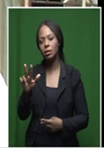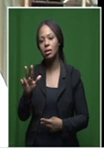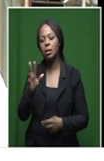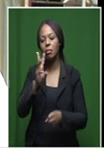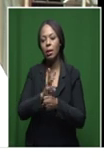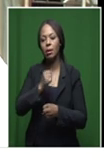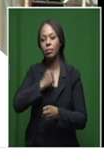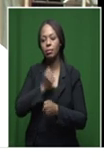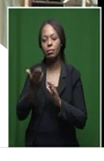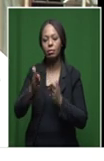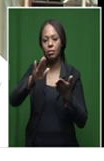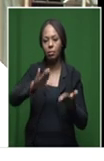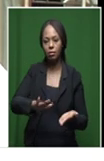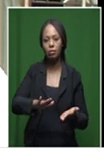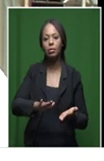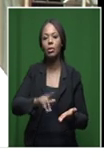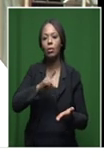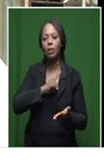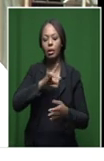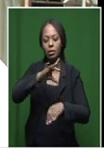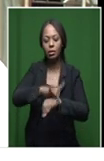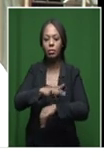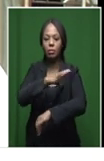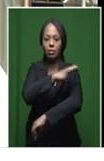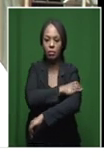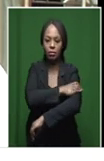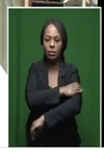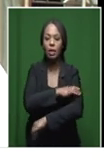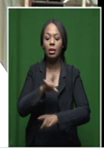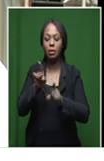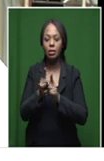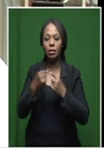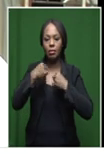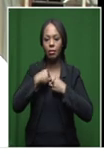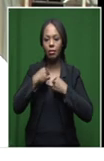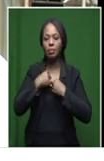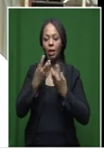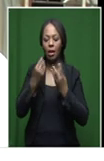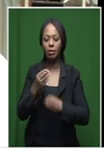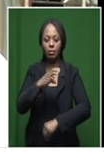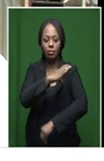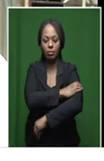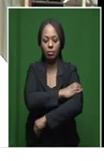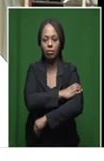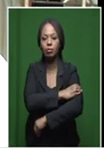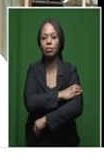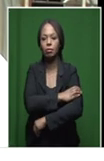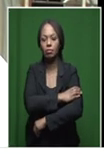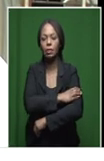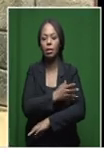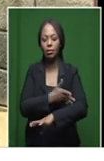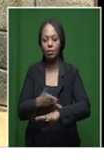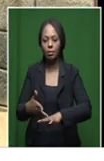it. So I'm also having that chronic disease, but